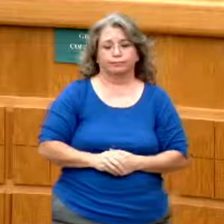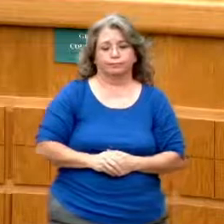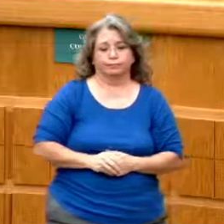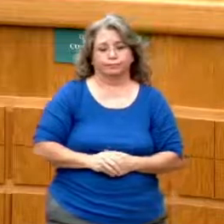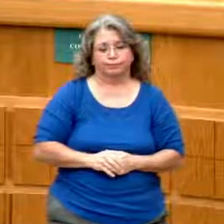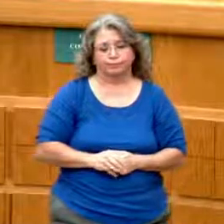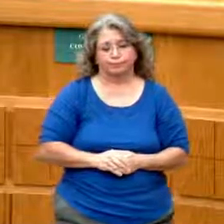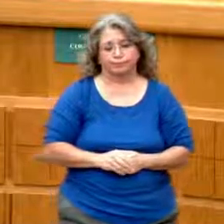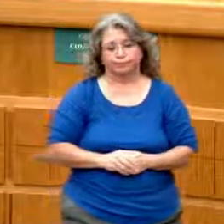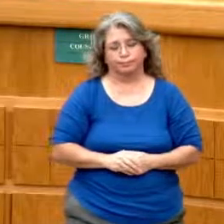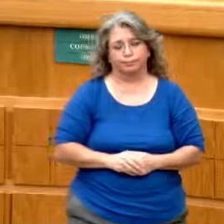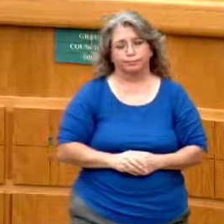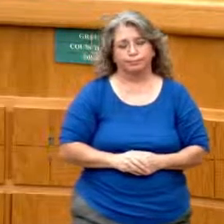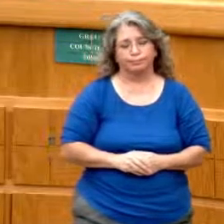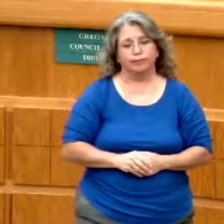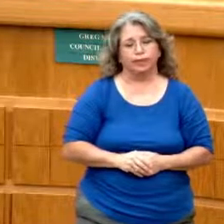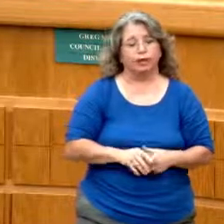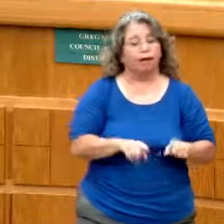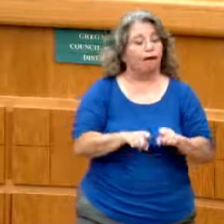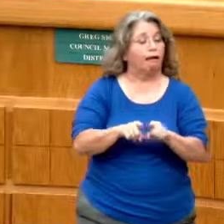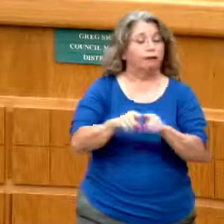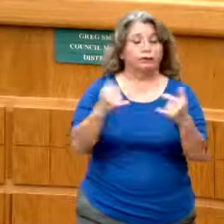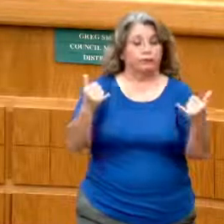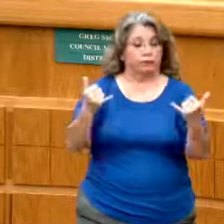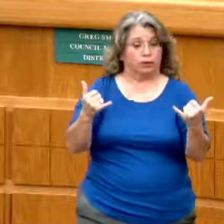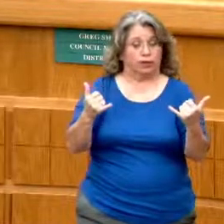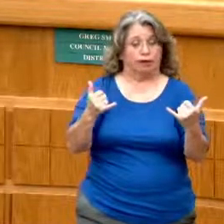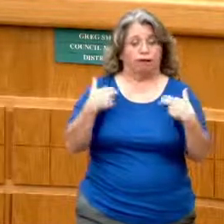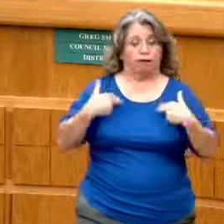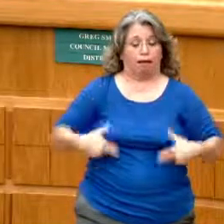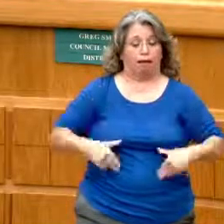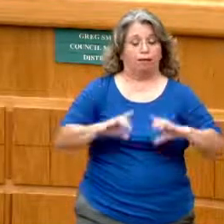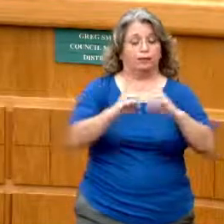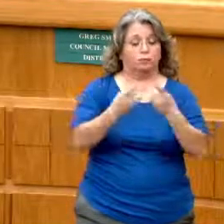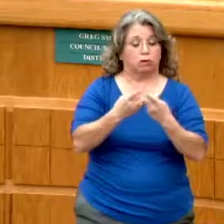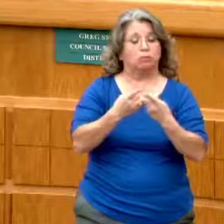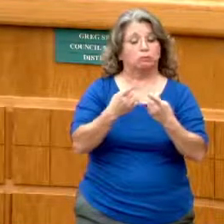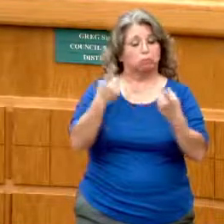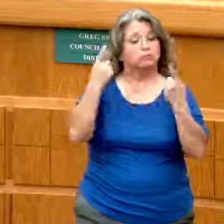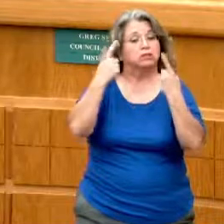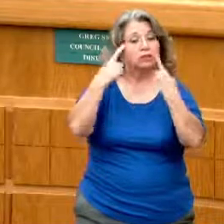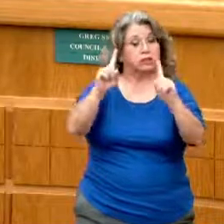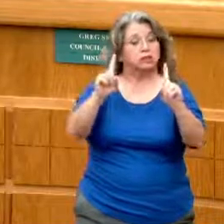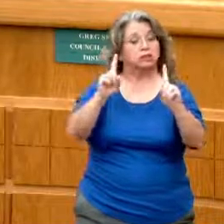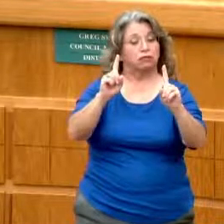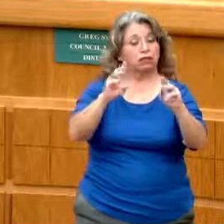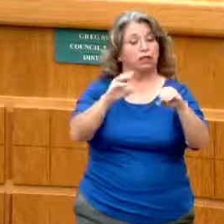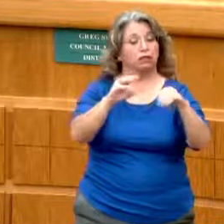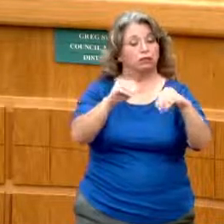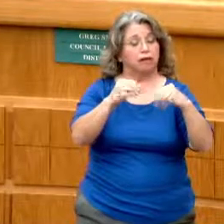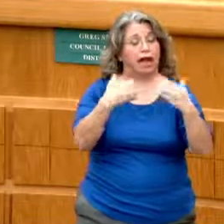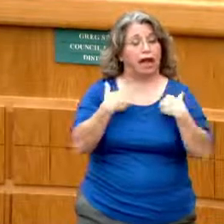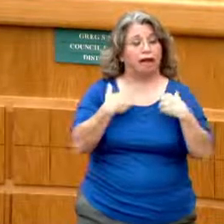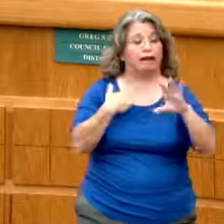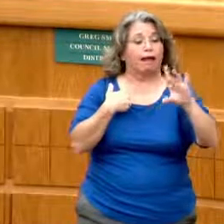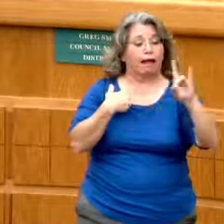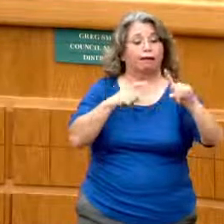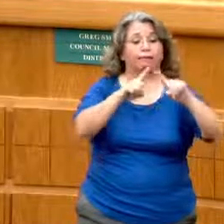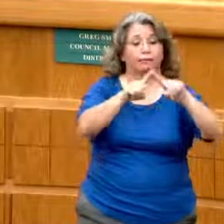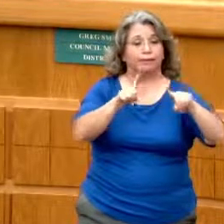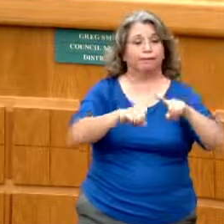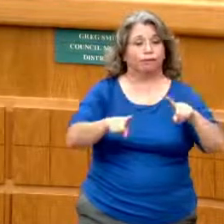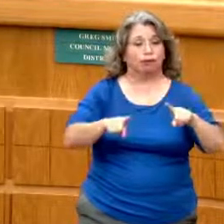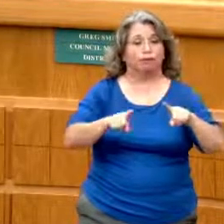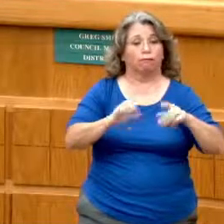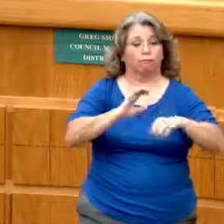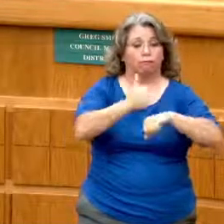So as of today, the Health District has successfully conducted 8 COVID-19 mega vaccine drive-thrus, as you heard